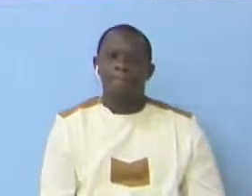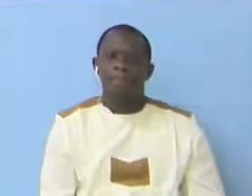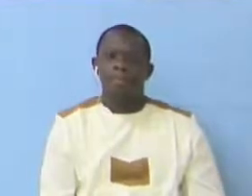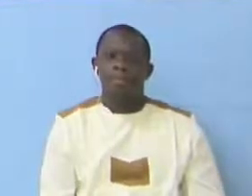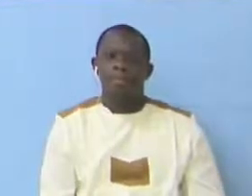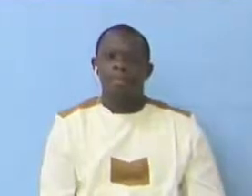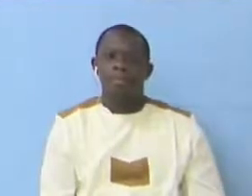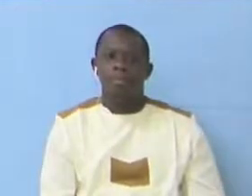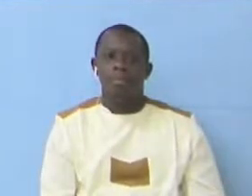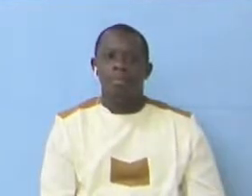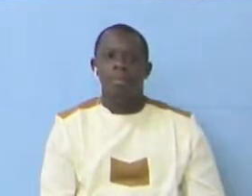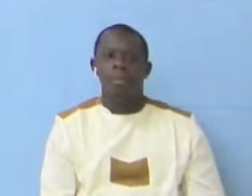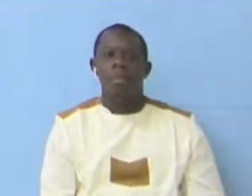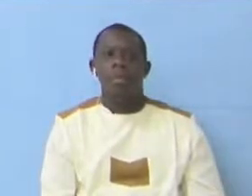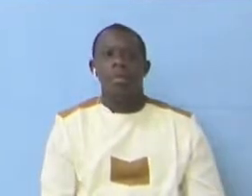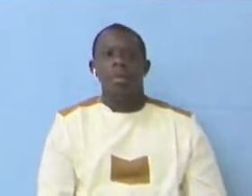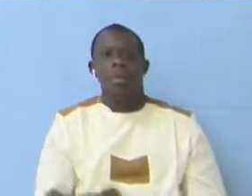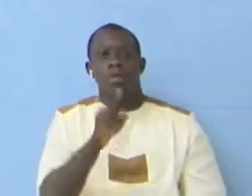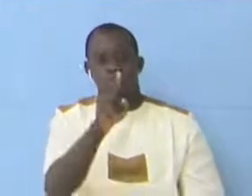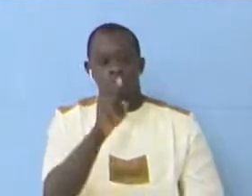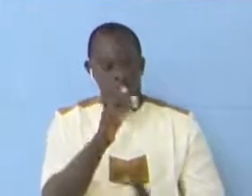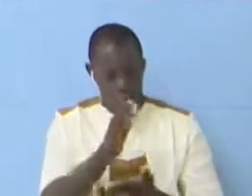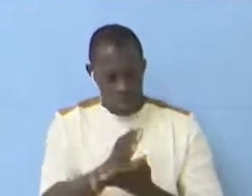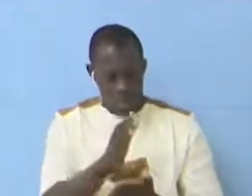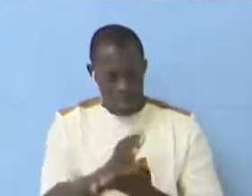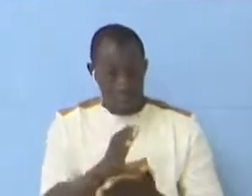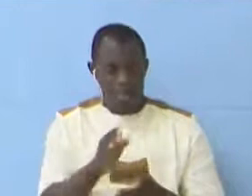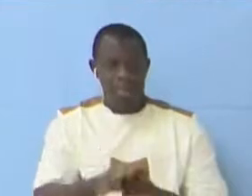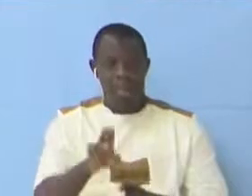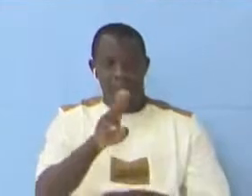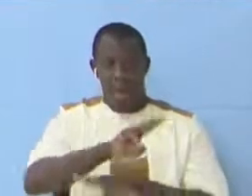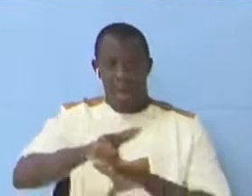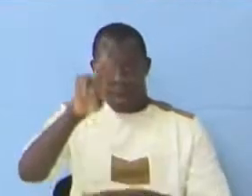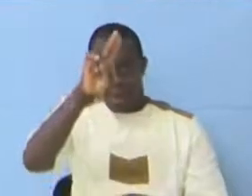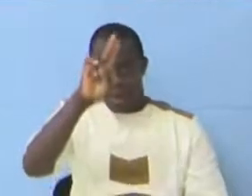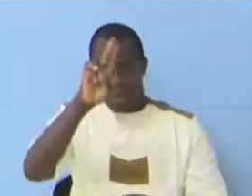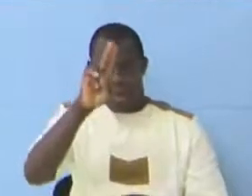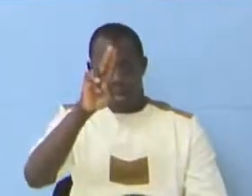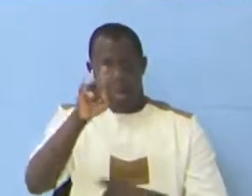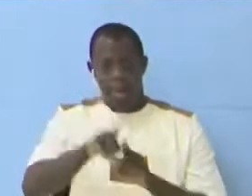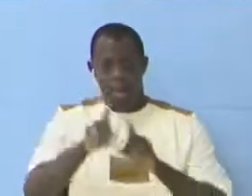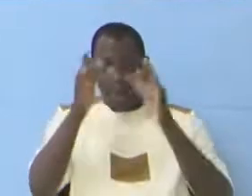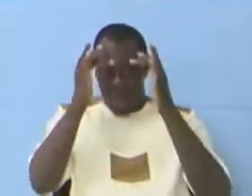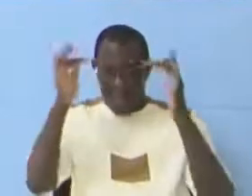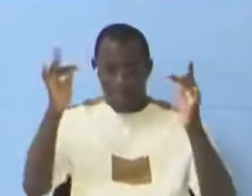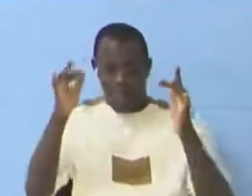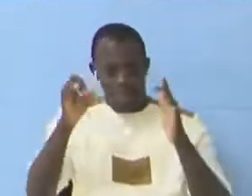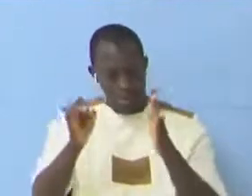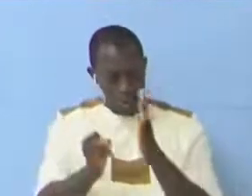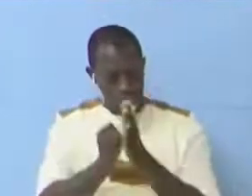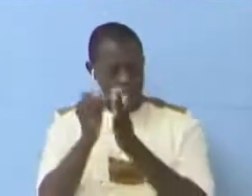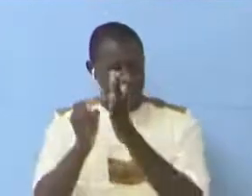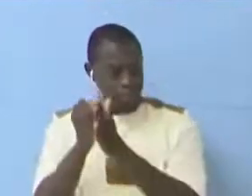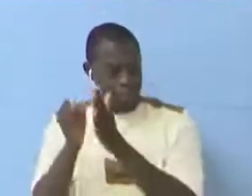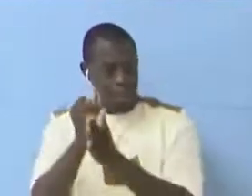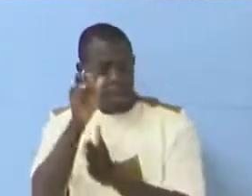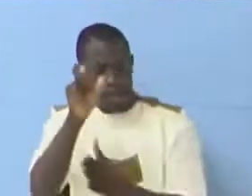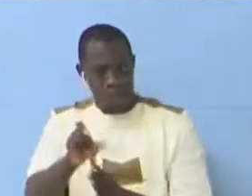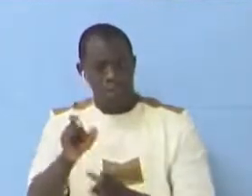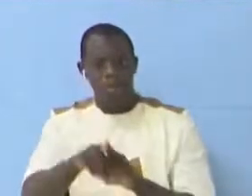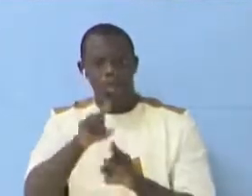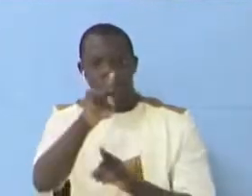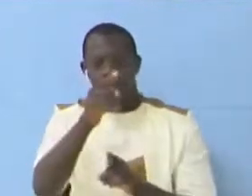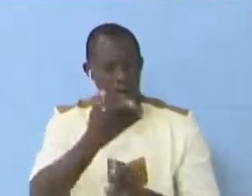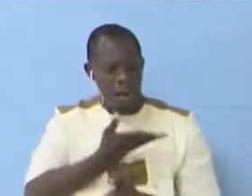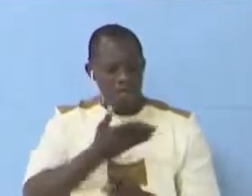You are a top investigator. You have a lot of experience in intelligence issues. am